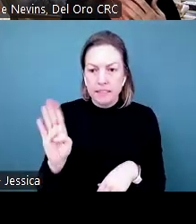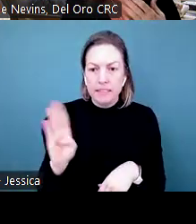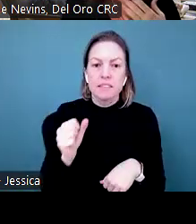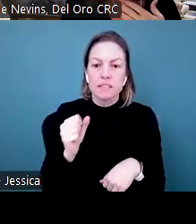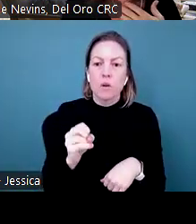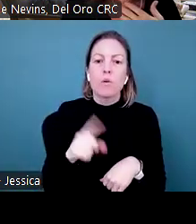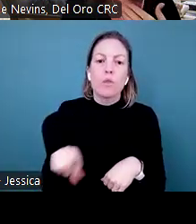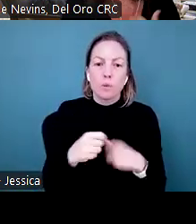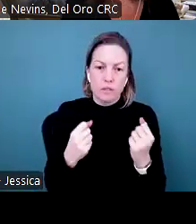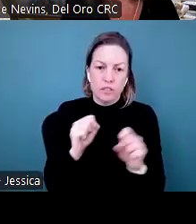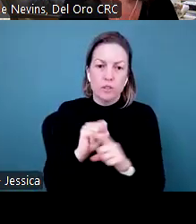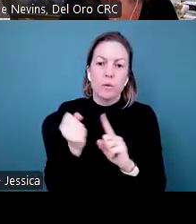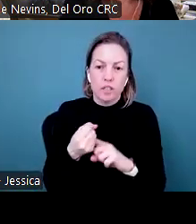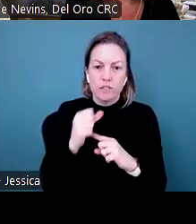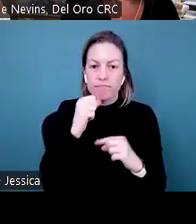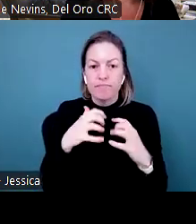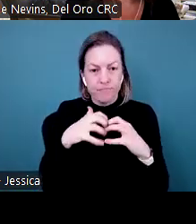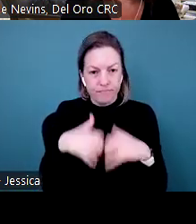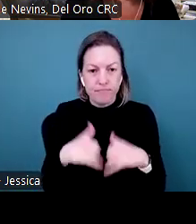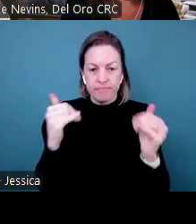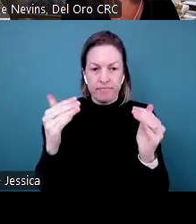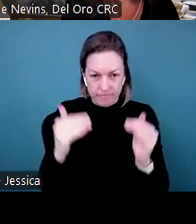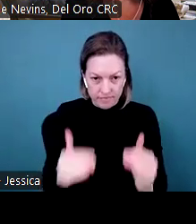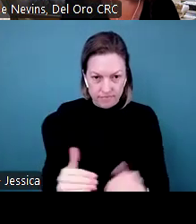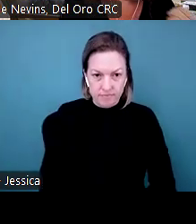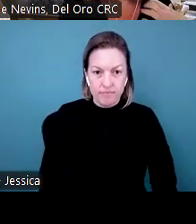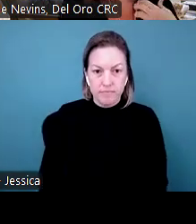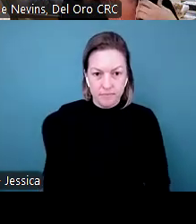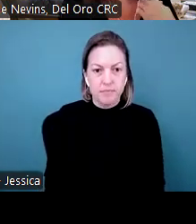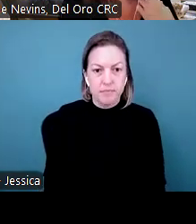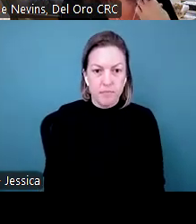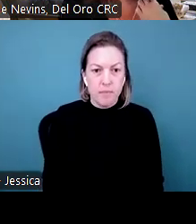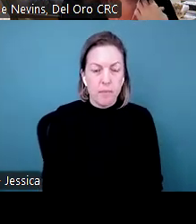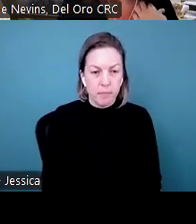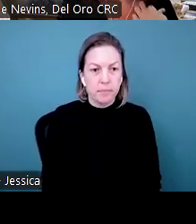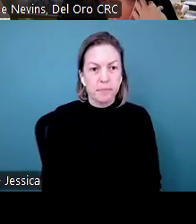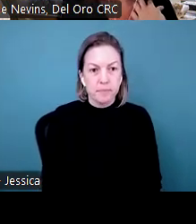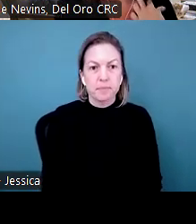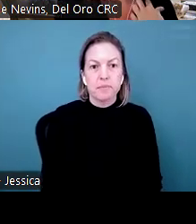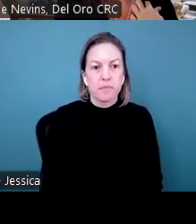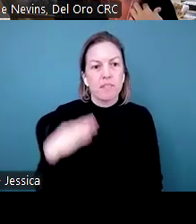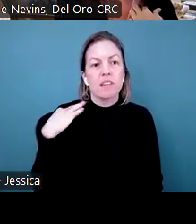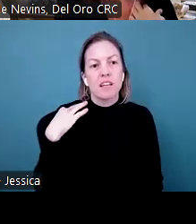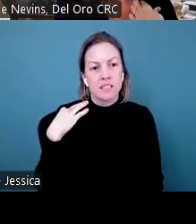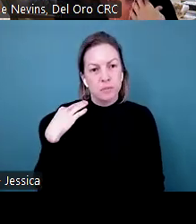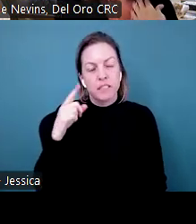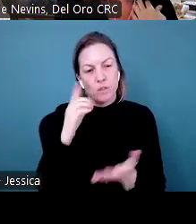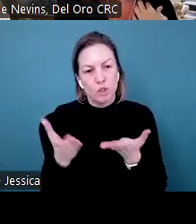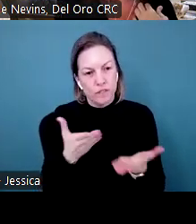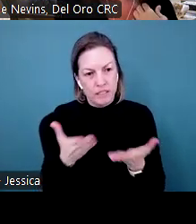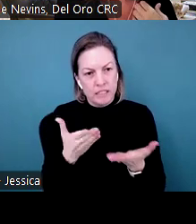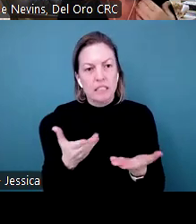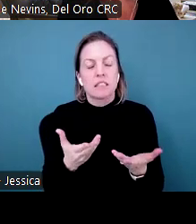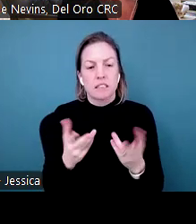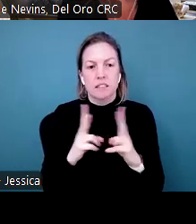situations don't fall apart. If we could go to the next slide. Our eligibility for our services is honestly